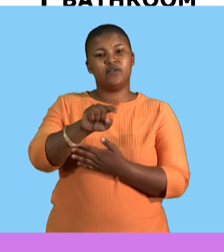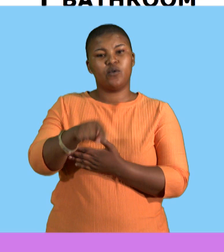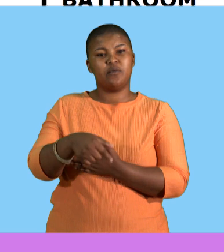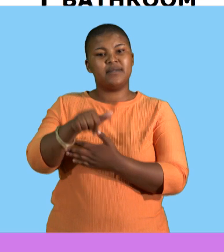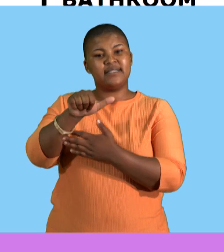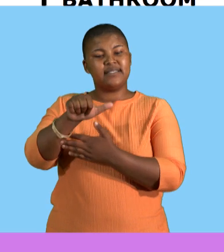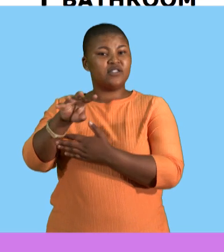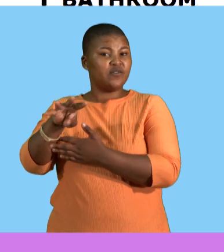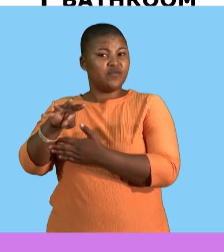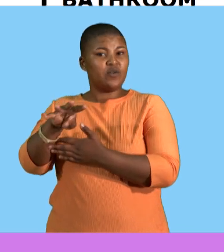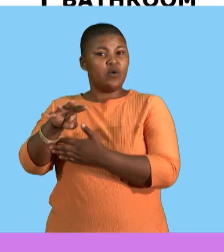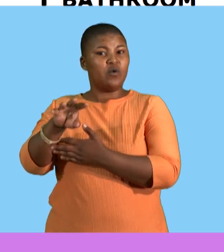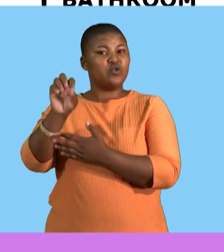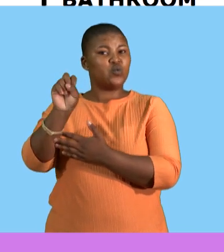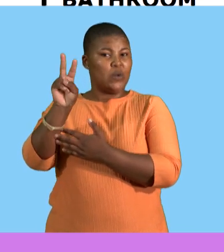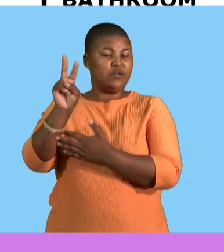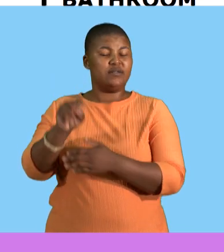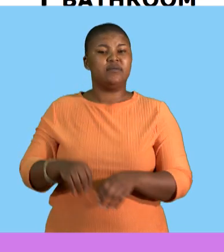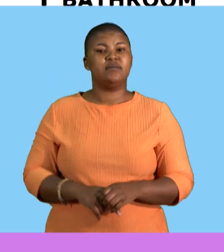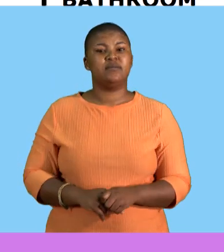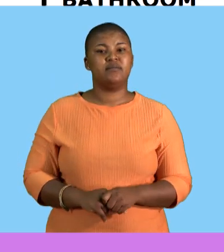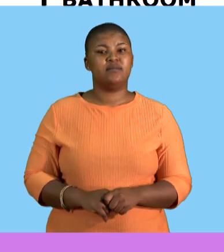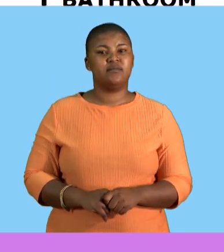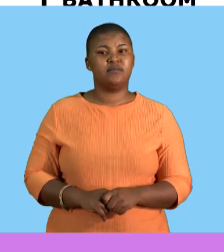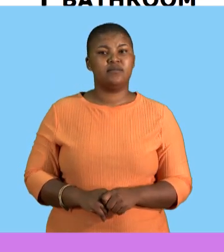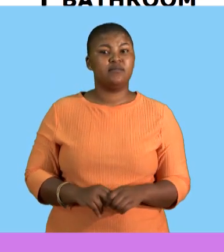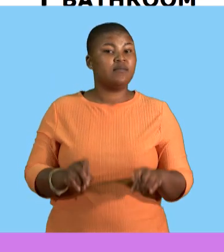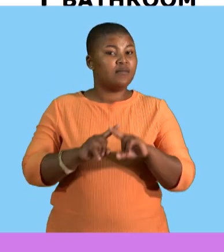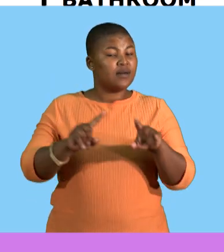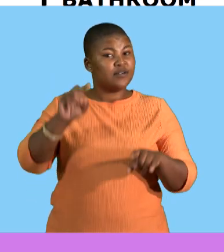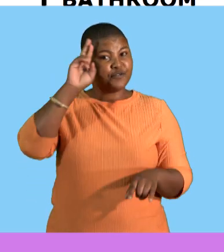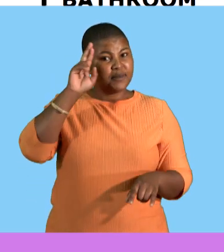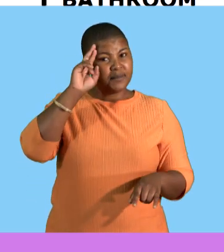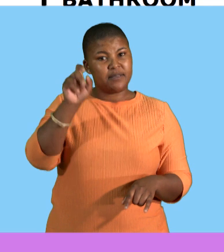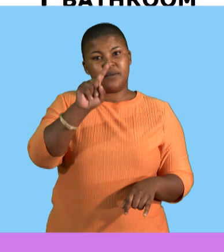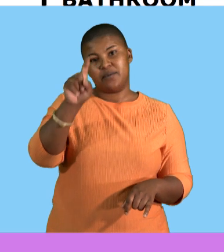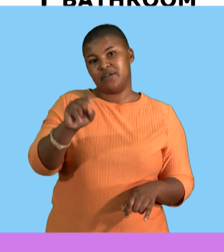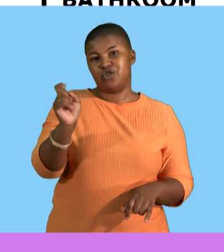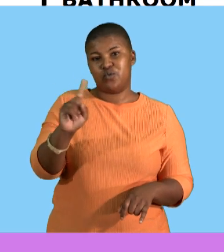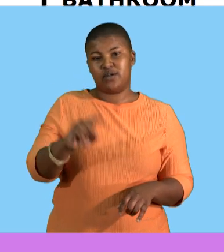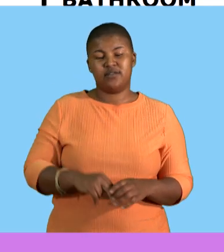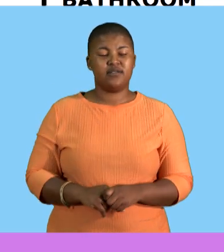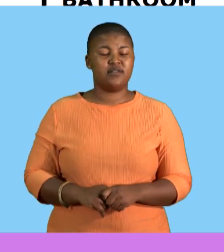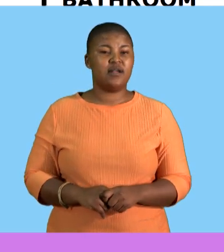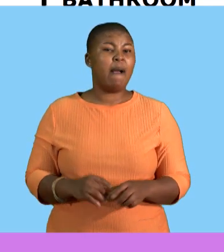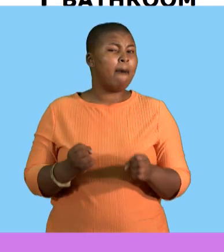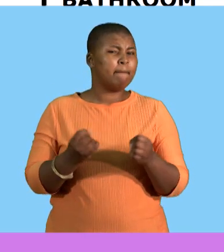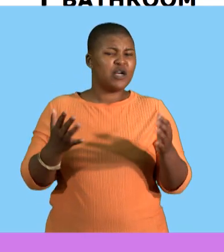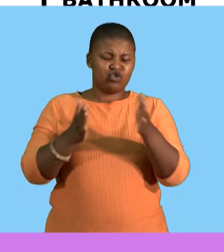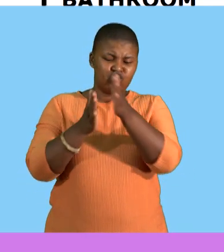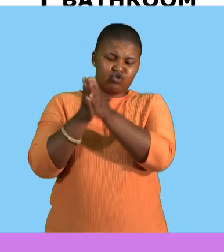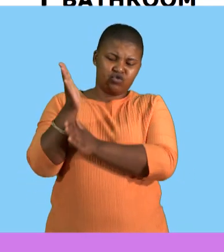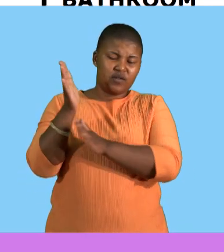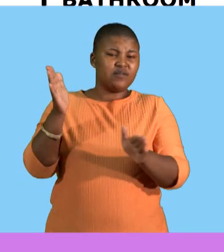17,664 square meters. But now, remember, the question is, determine how much carpeting must be